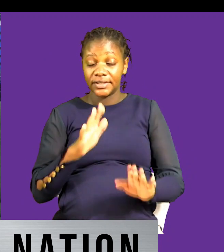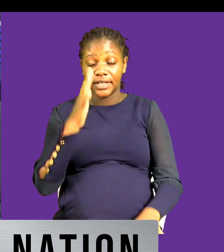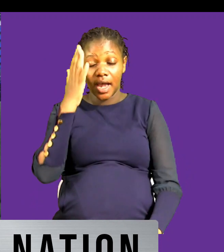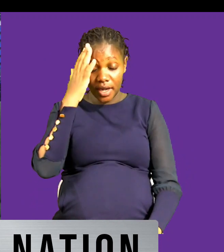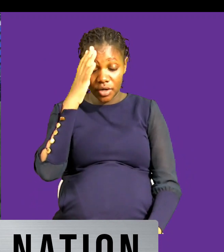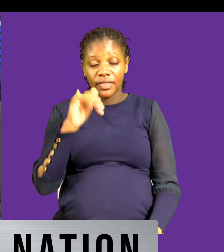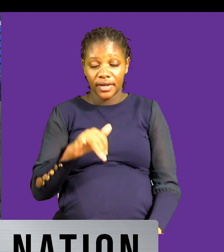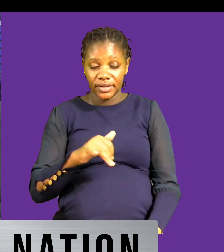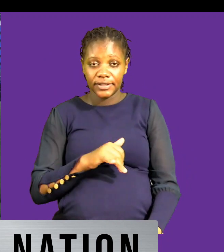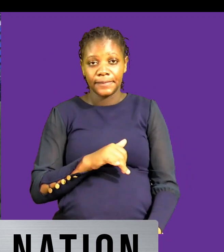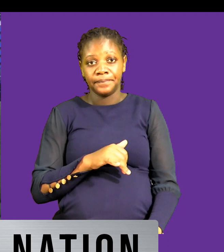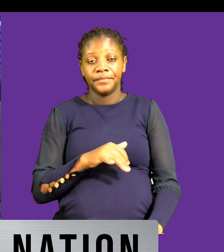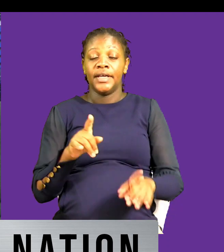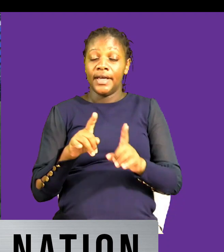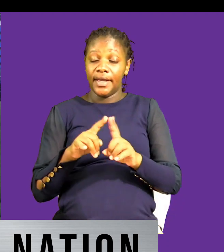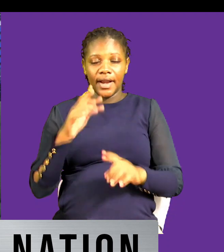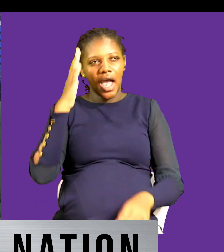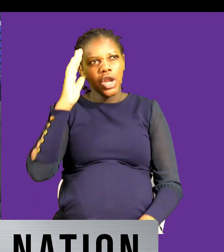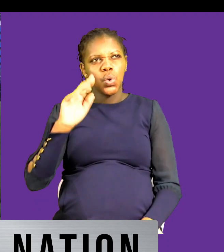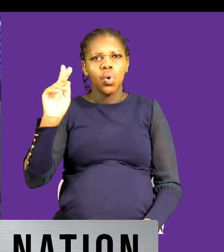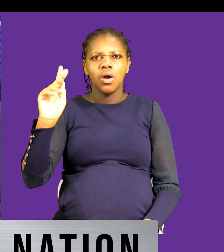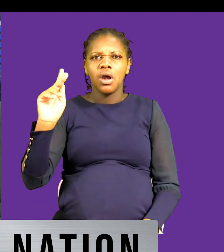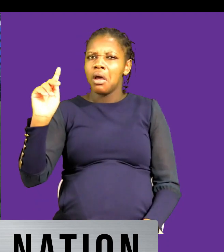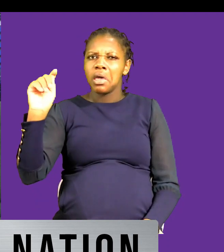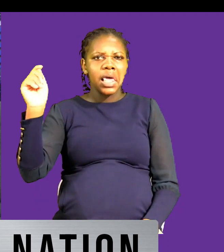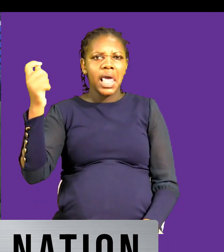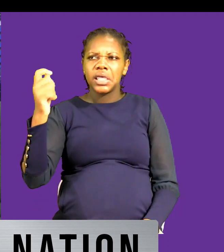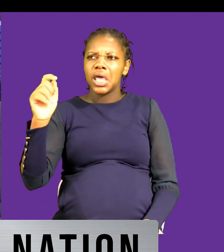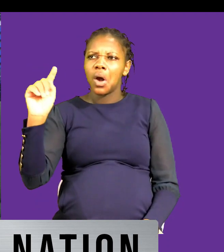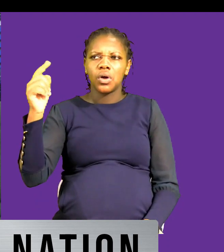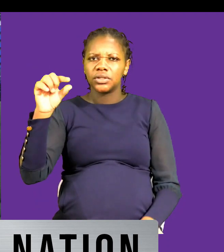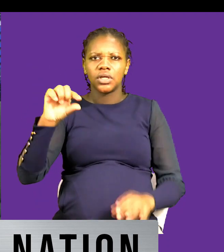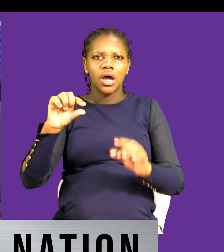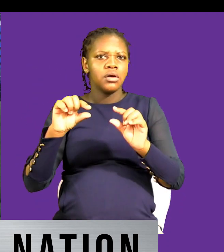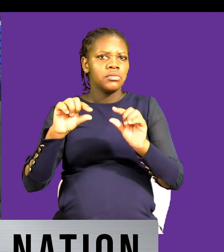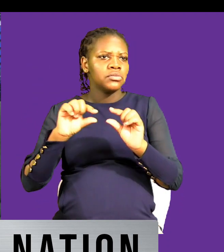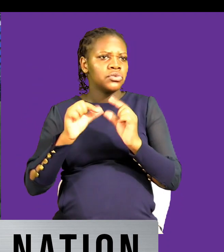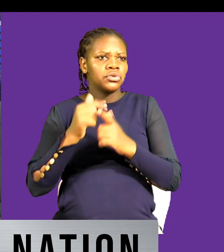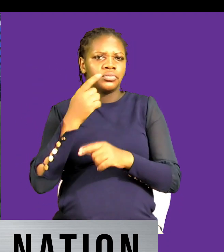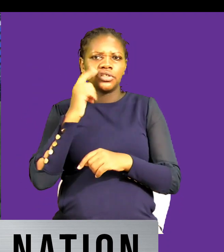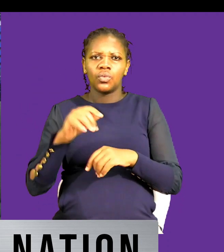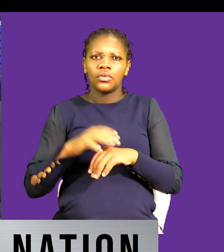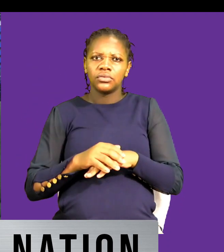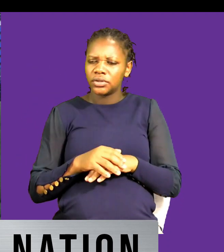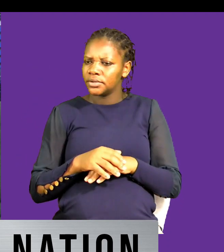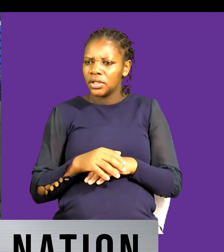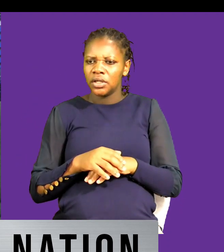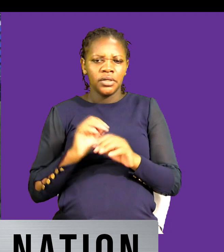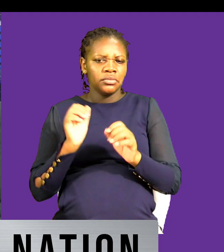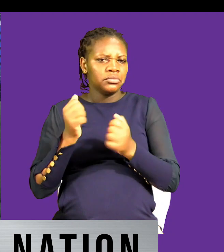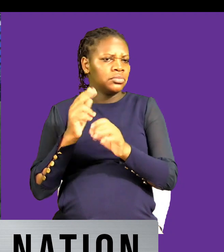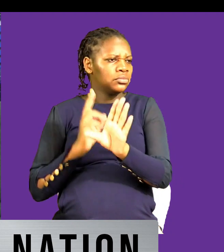In fact, the Kenya Kwanza group said it should not be on table for the discussions during the bipartisan